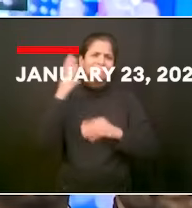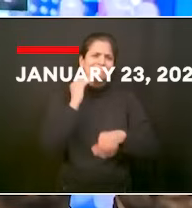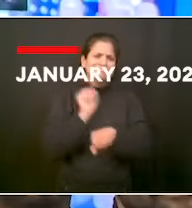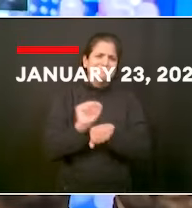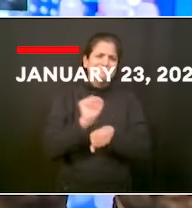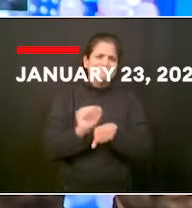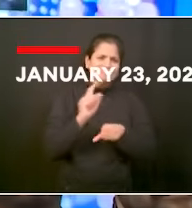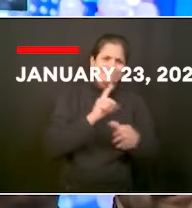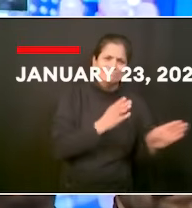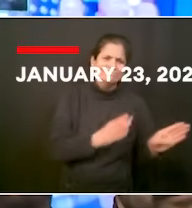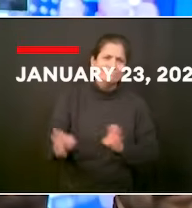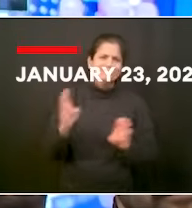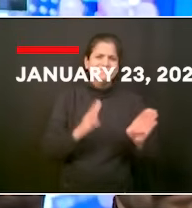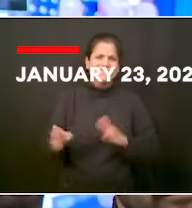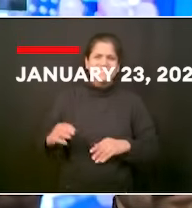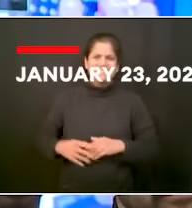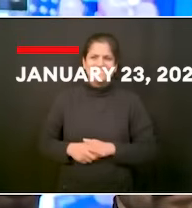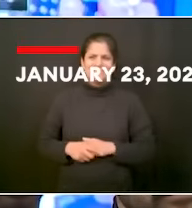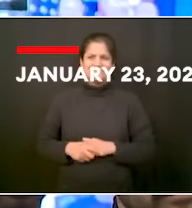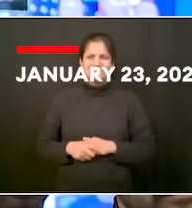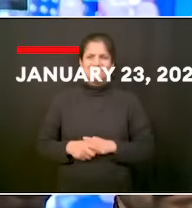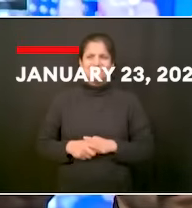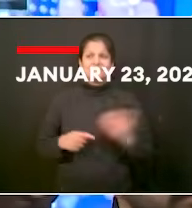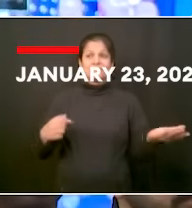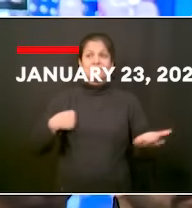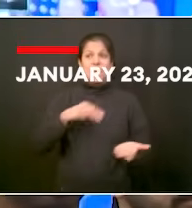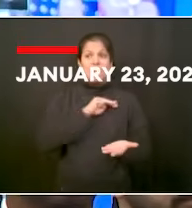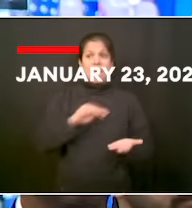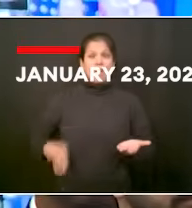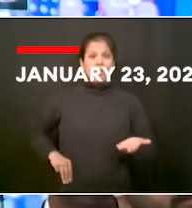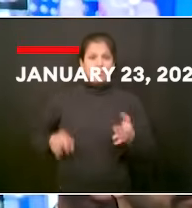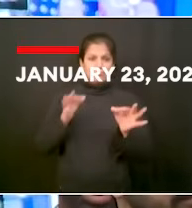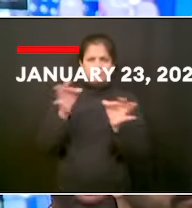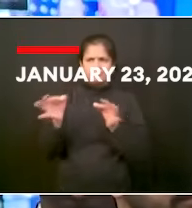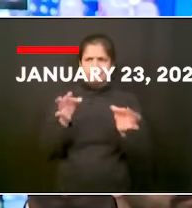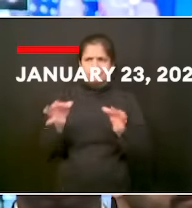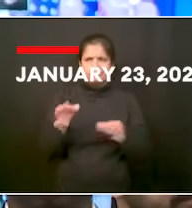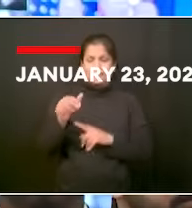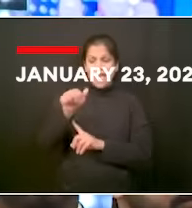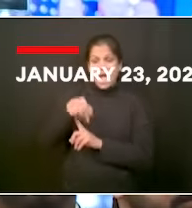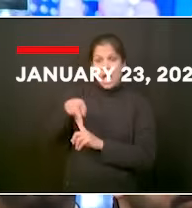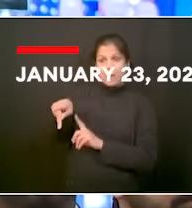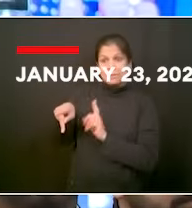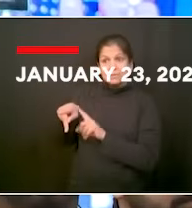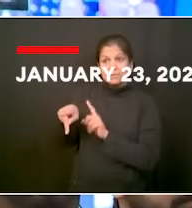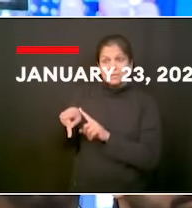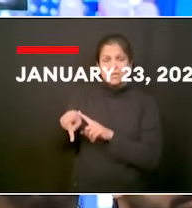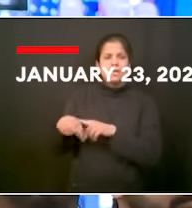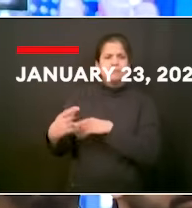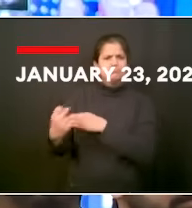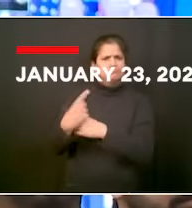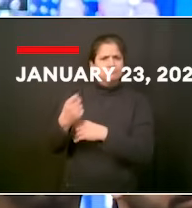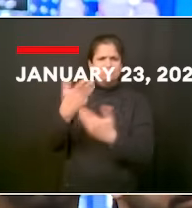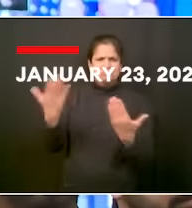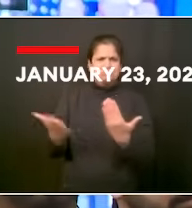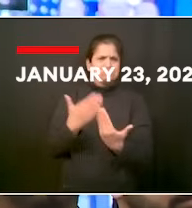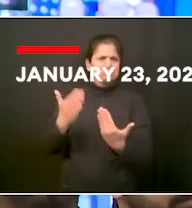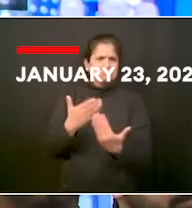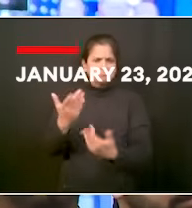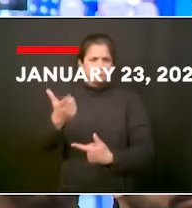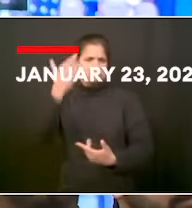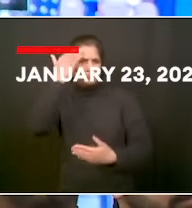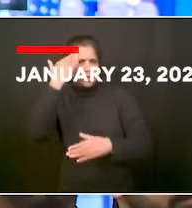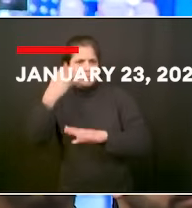the New York City apps and alerts to stay in touch with. We also have the same with the MTA.